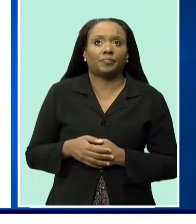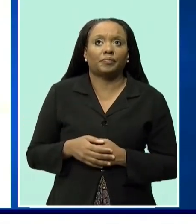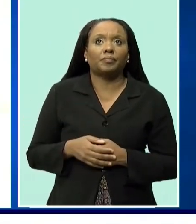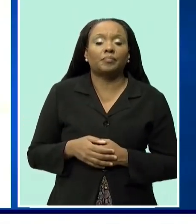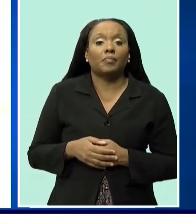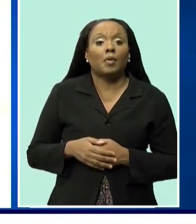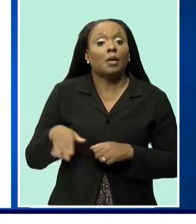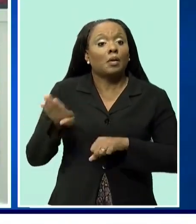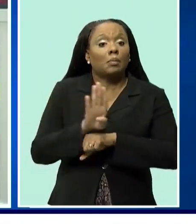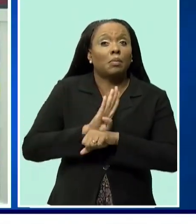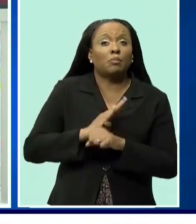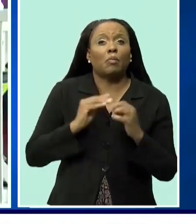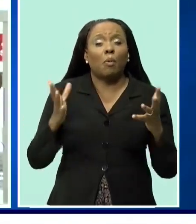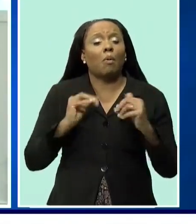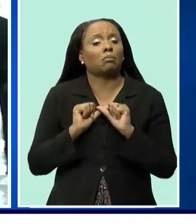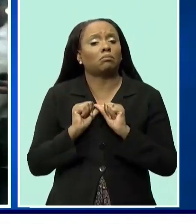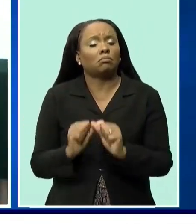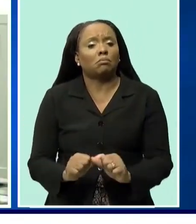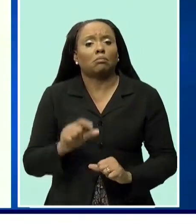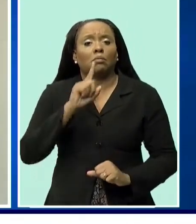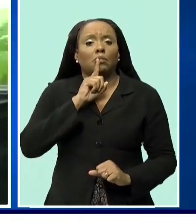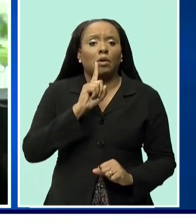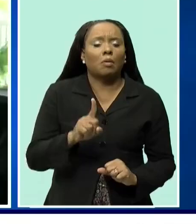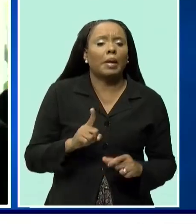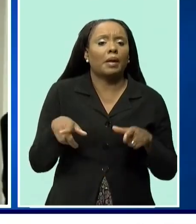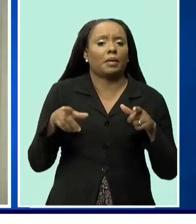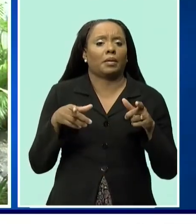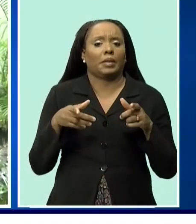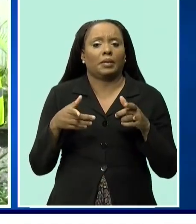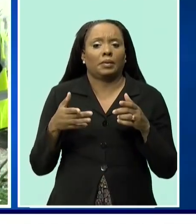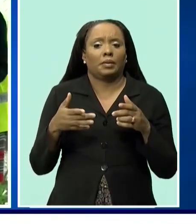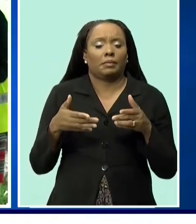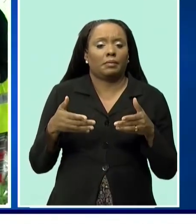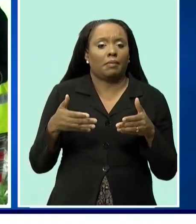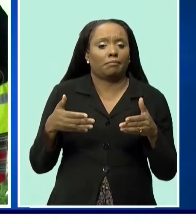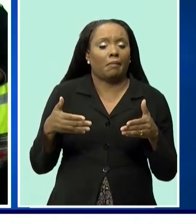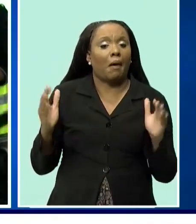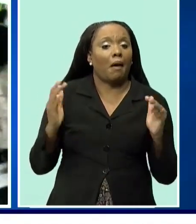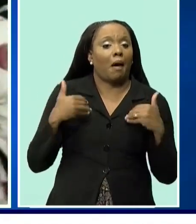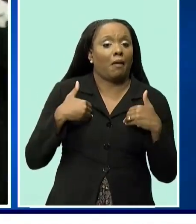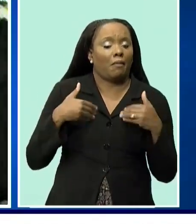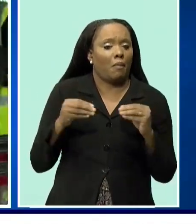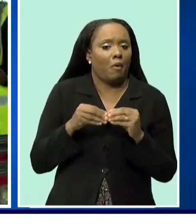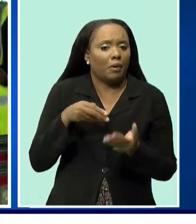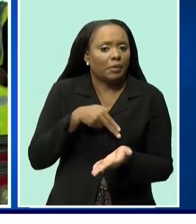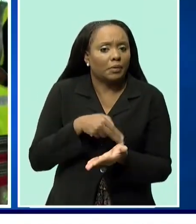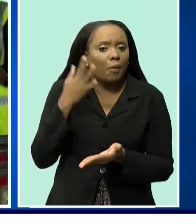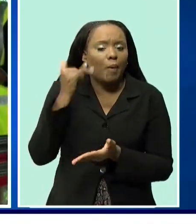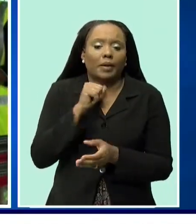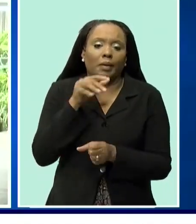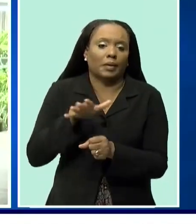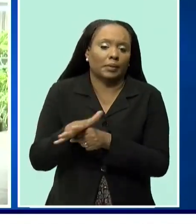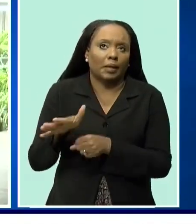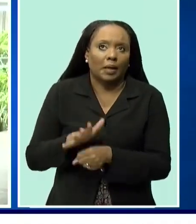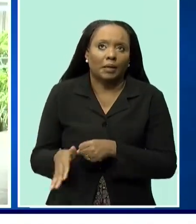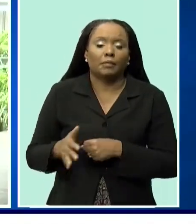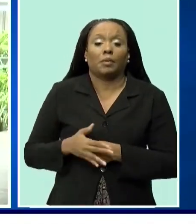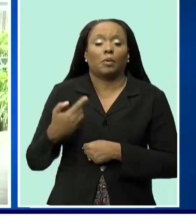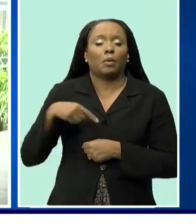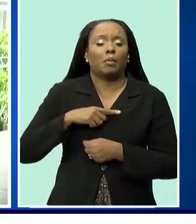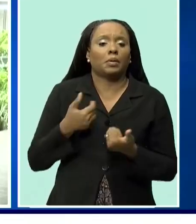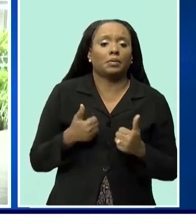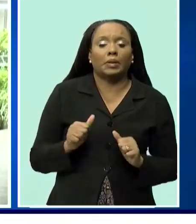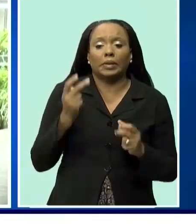the country's continuing efforts to address the nursing shortage. We're doing our best nationally to ensure that we